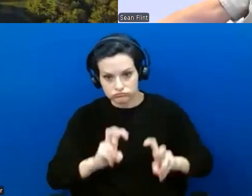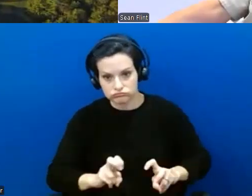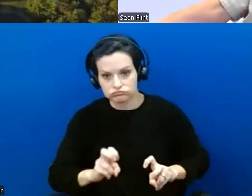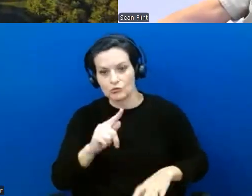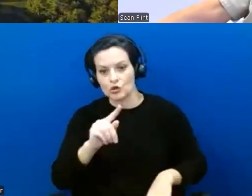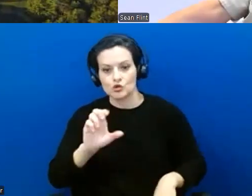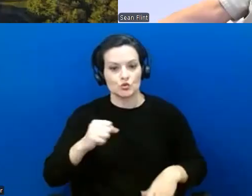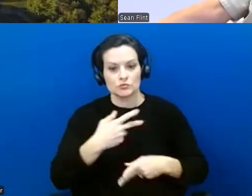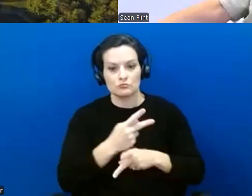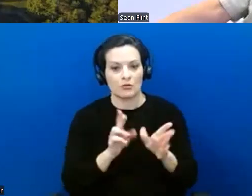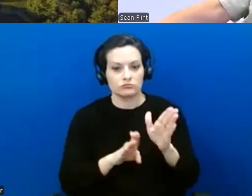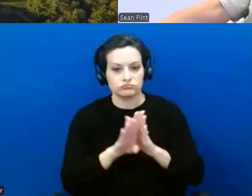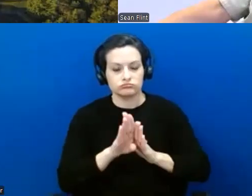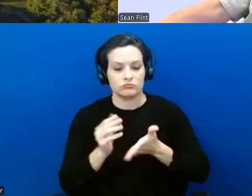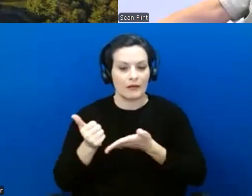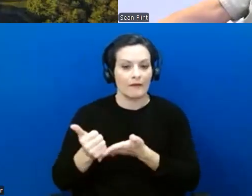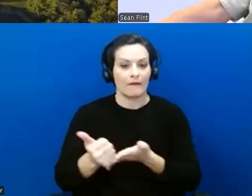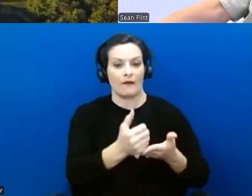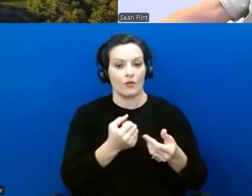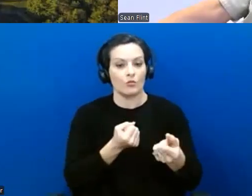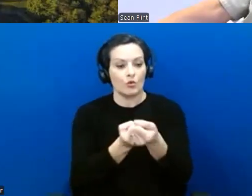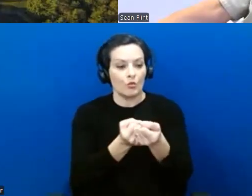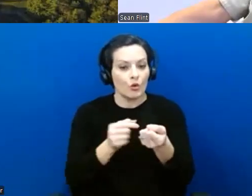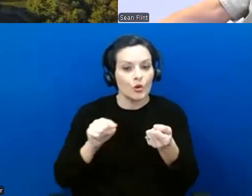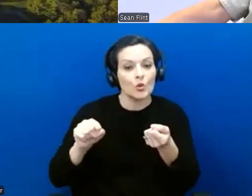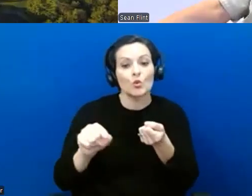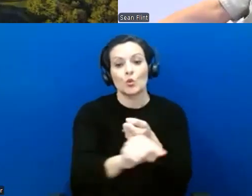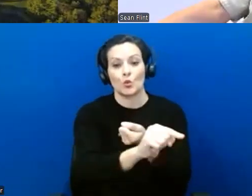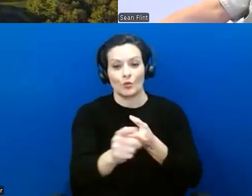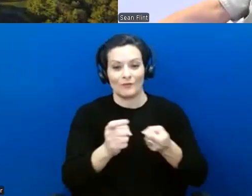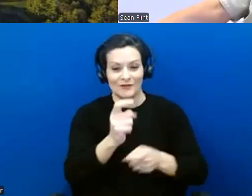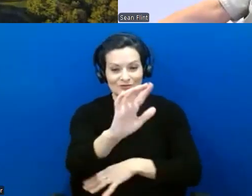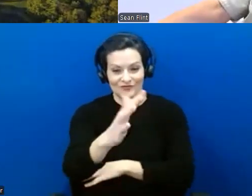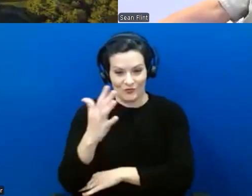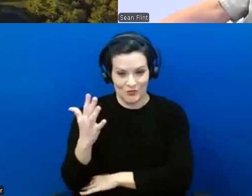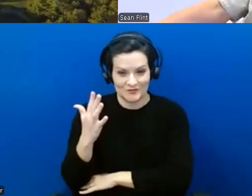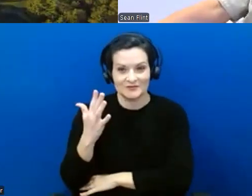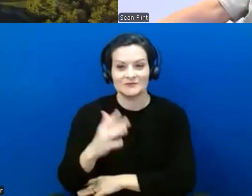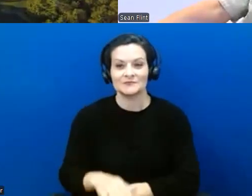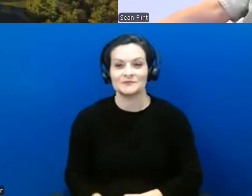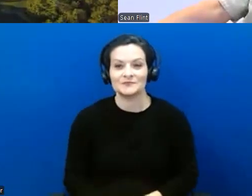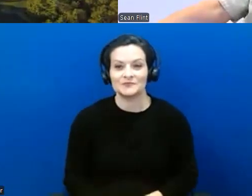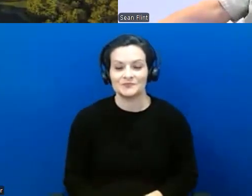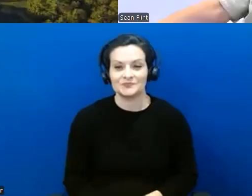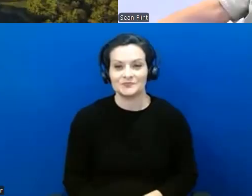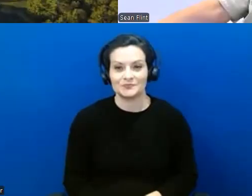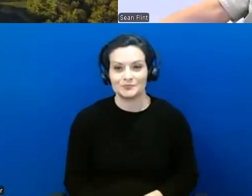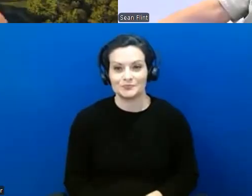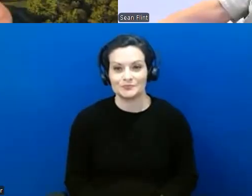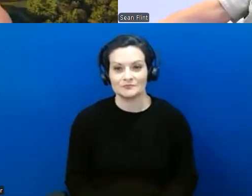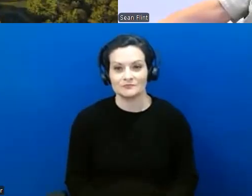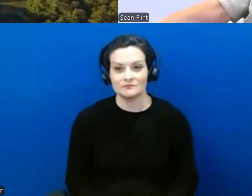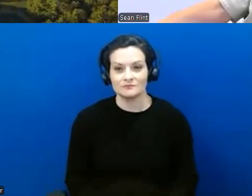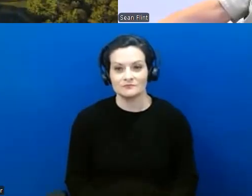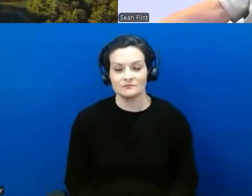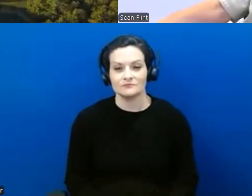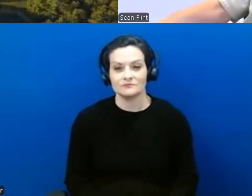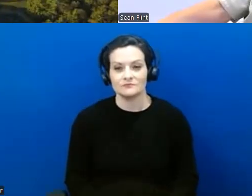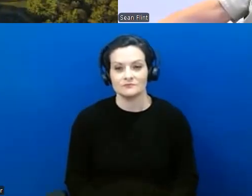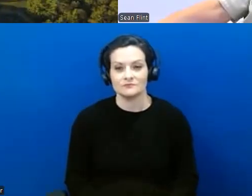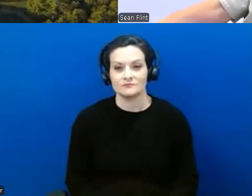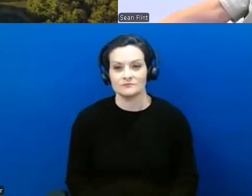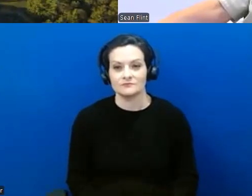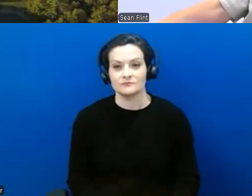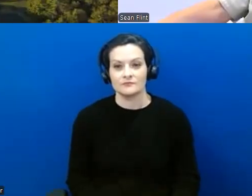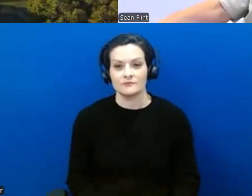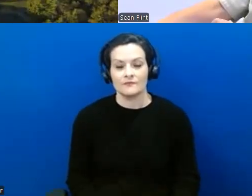products that can support the work of folks who are managing forests on the ground. And so when I'm really thinking about this